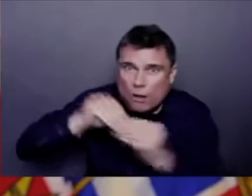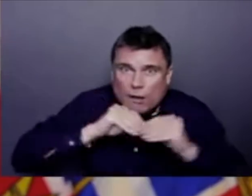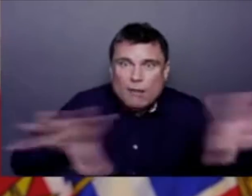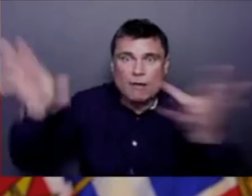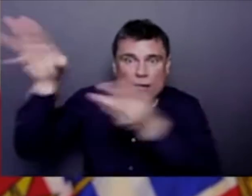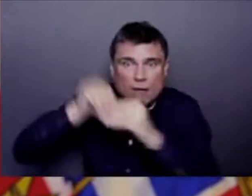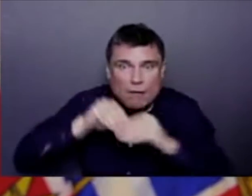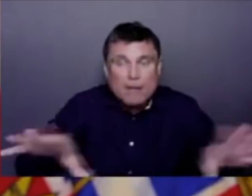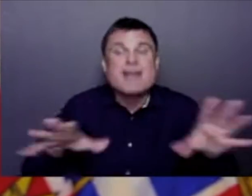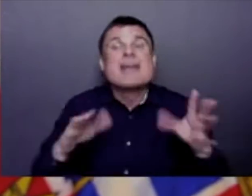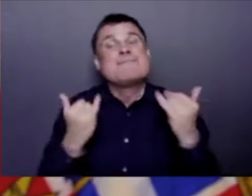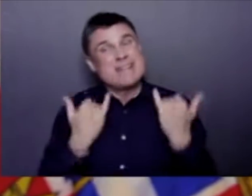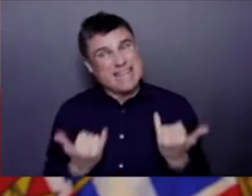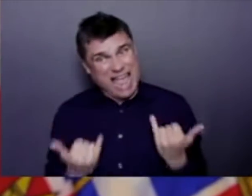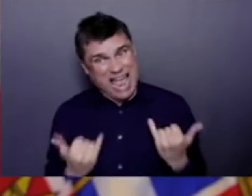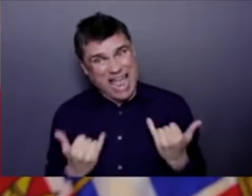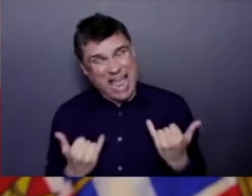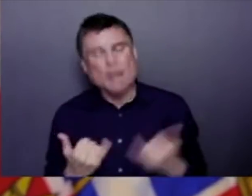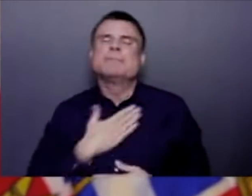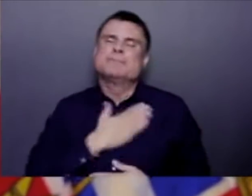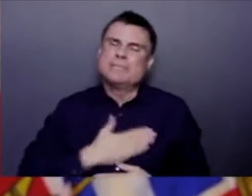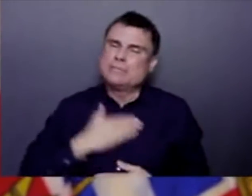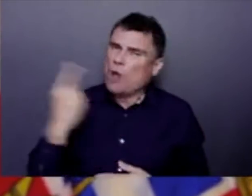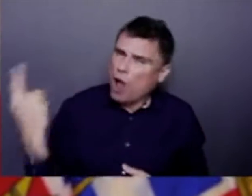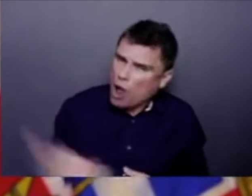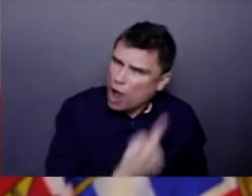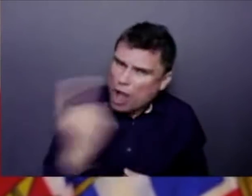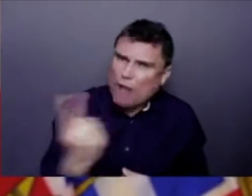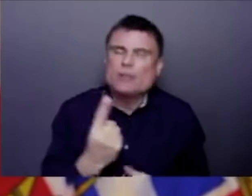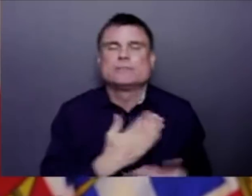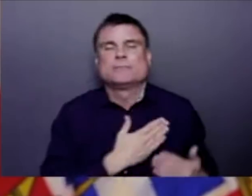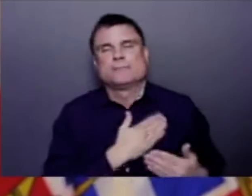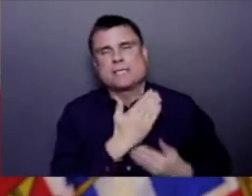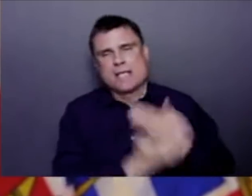to be safe. Thank you.